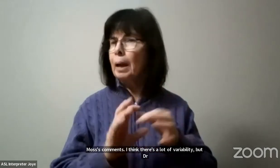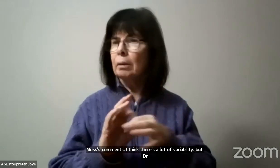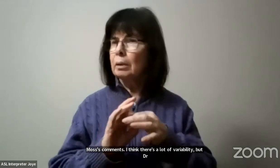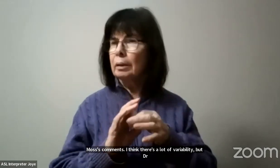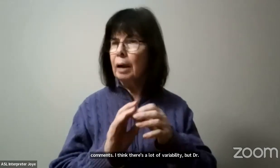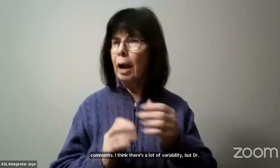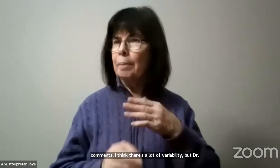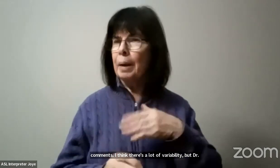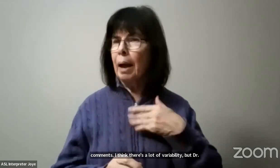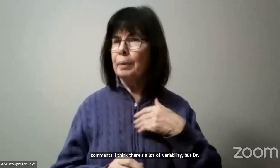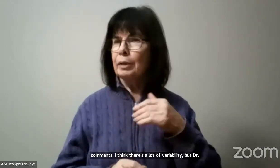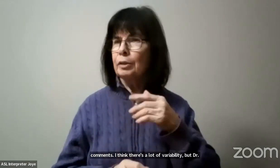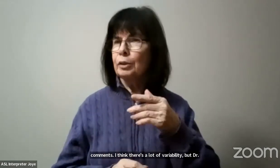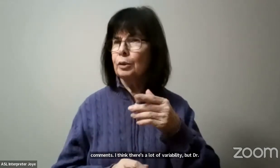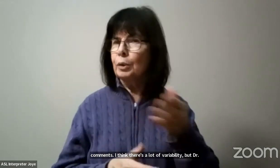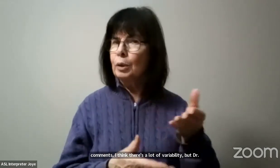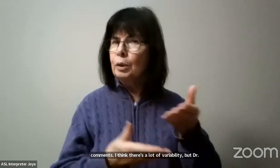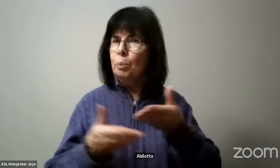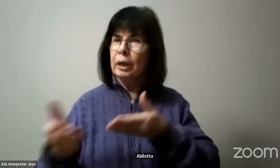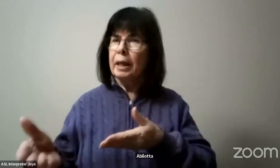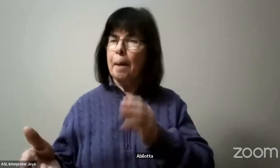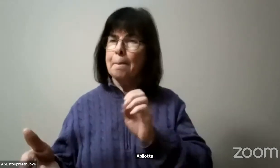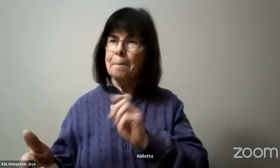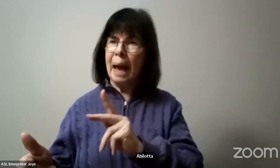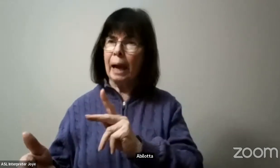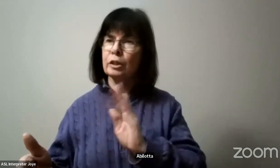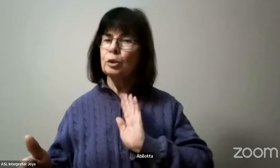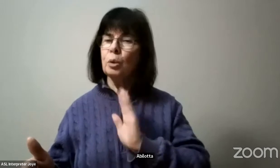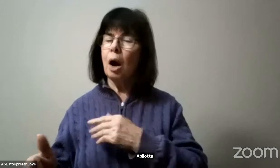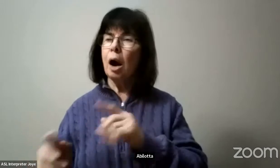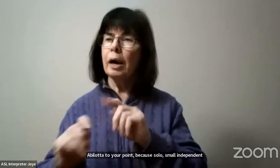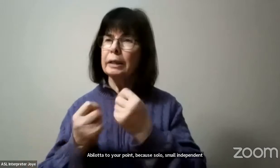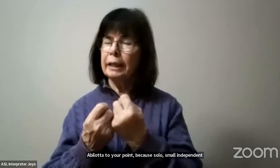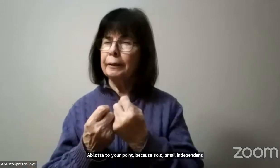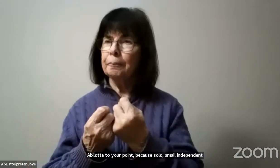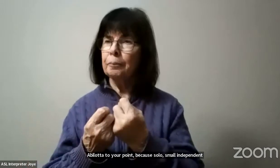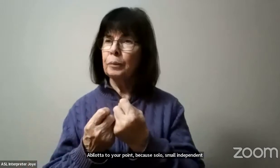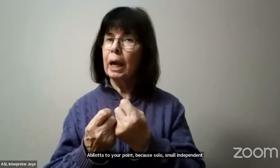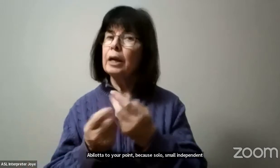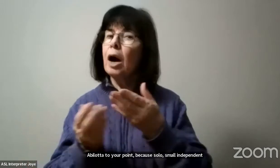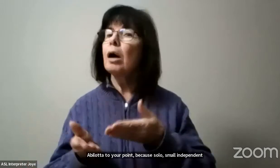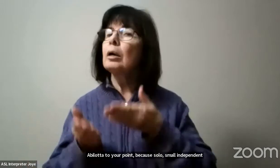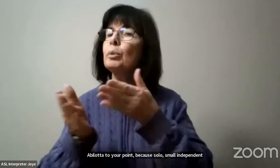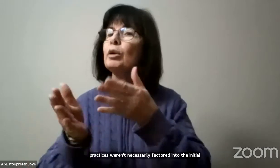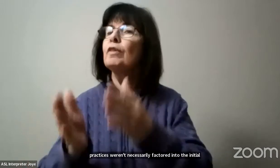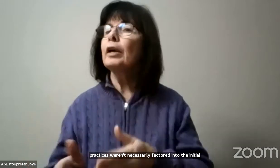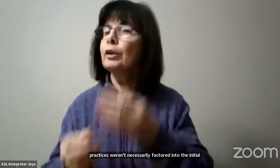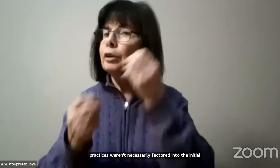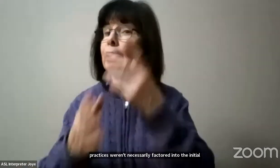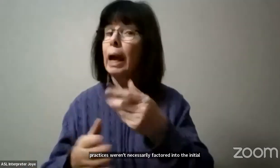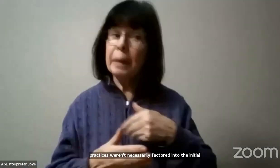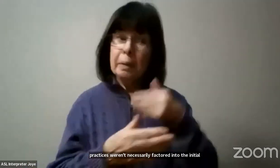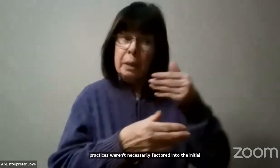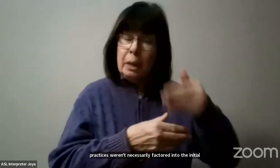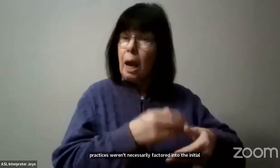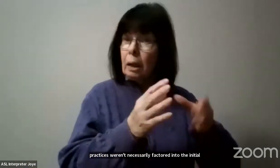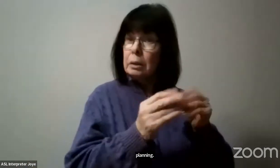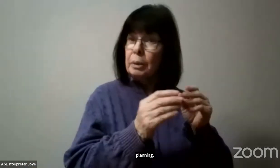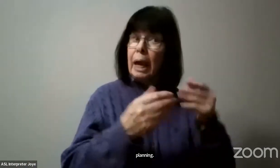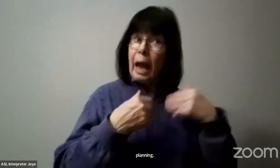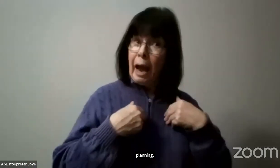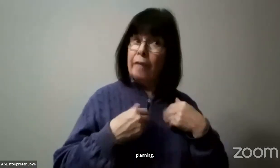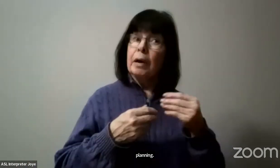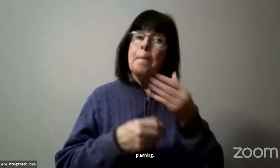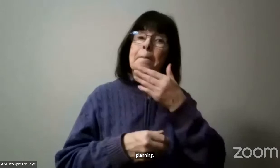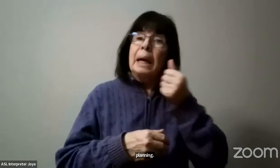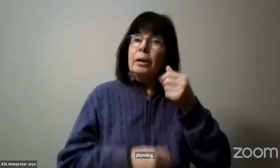that back to our team and our provider relations, and perhaps with our next meeting have some idea